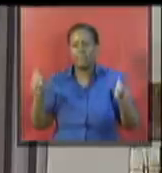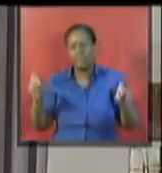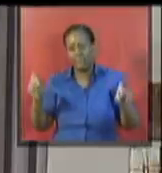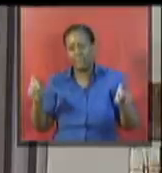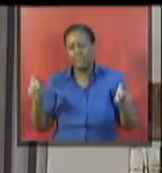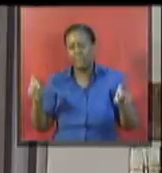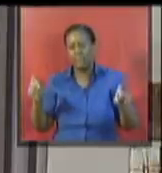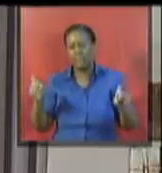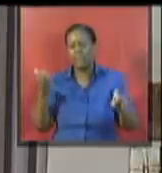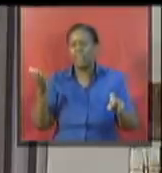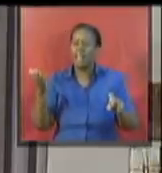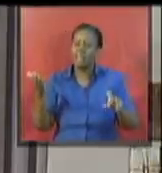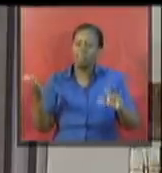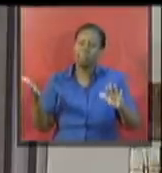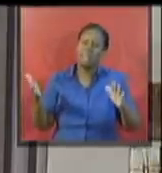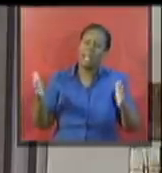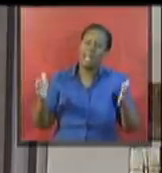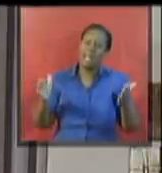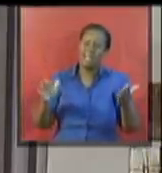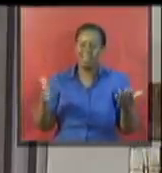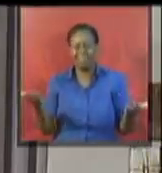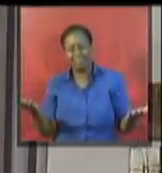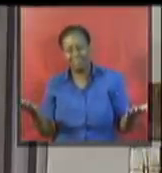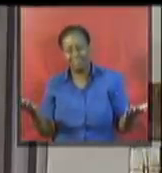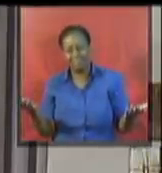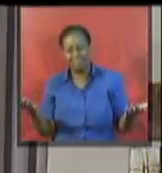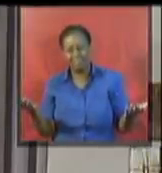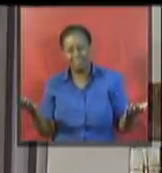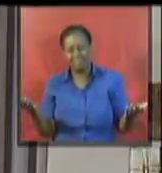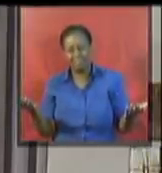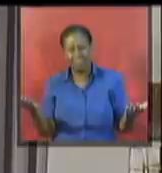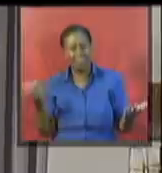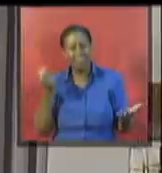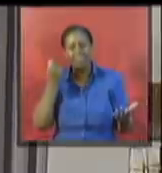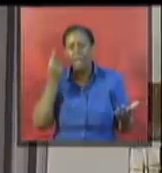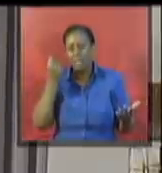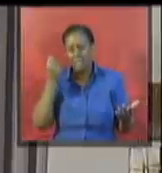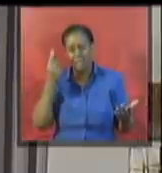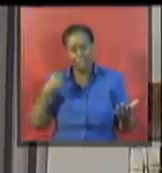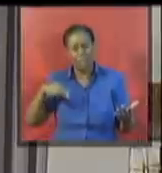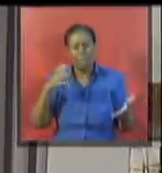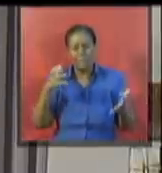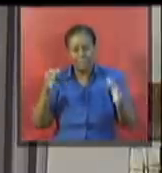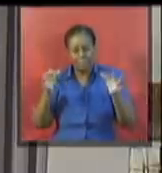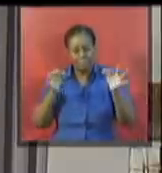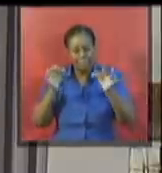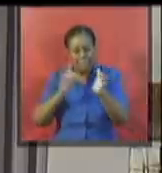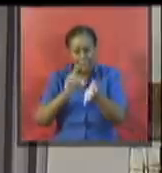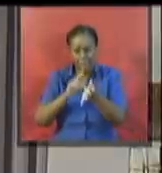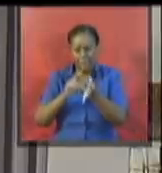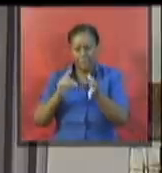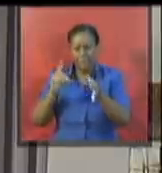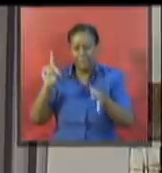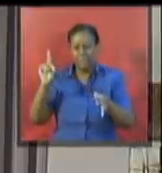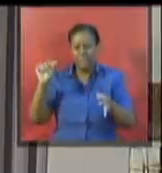detail how doctors treat patients whilst waiting for tests. So Dr. Nandram and Dr. Hines,